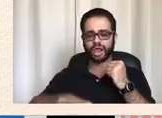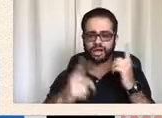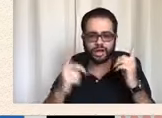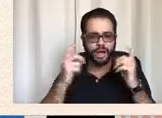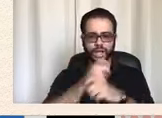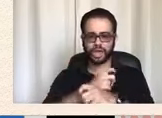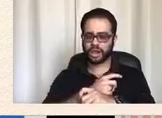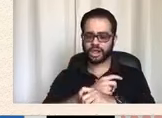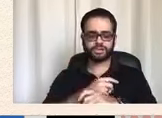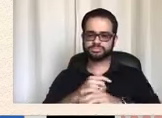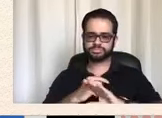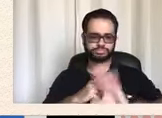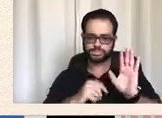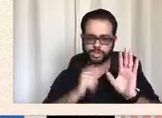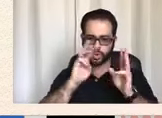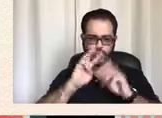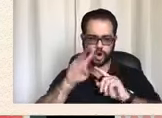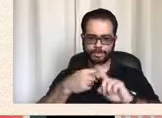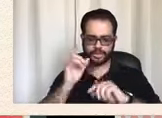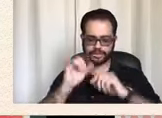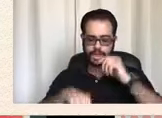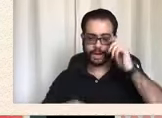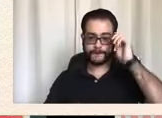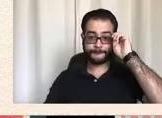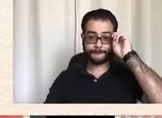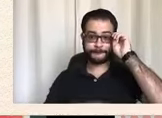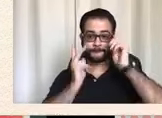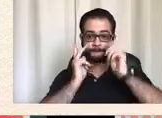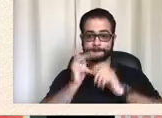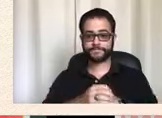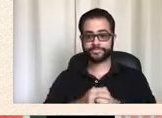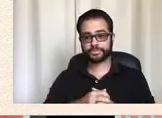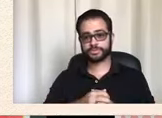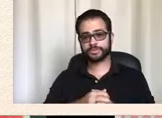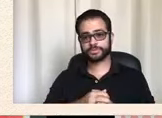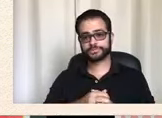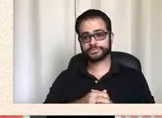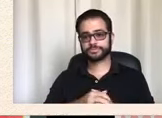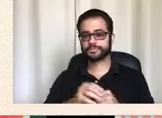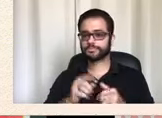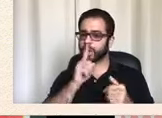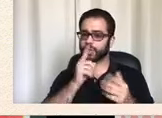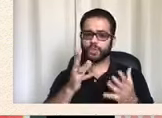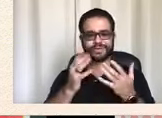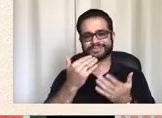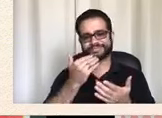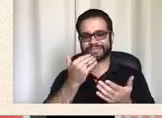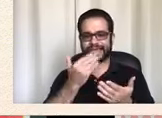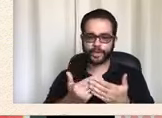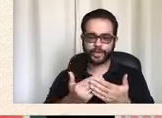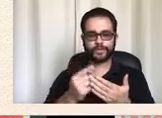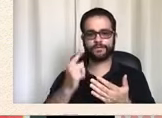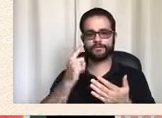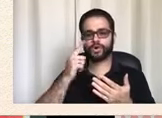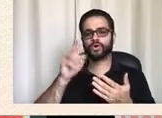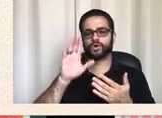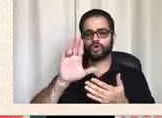So don't worry about that. You'll see. And, you know, I really just want to thank you guys. I want to thank you for your